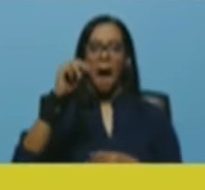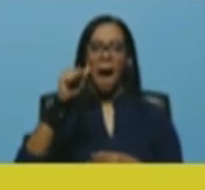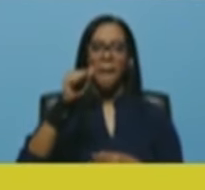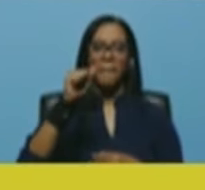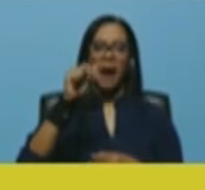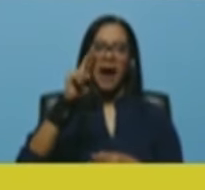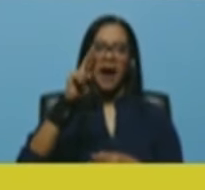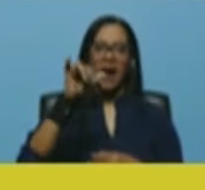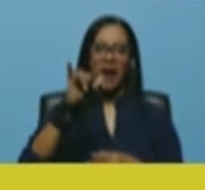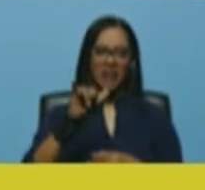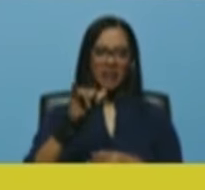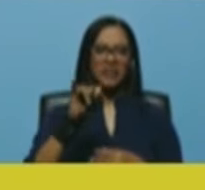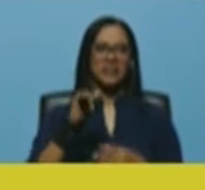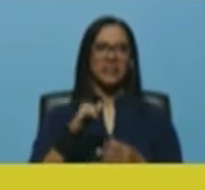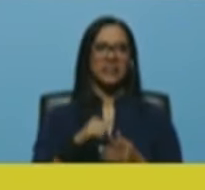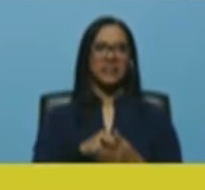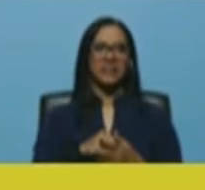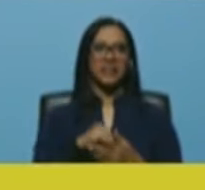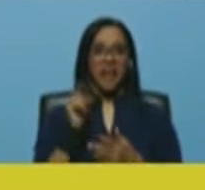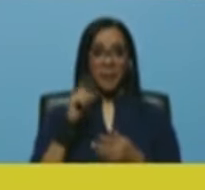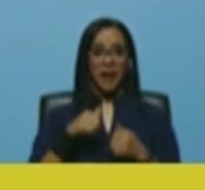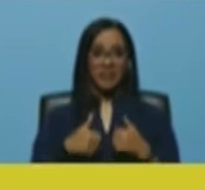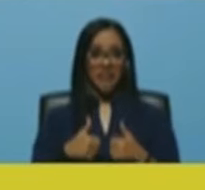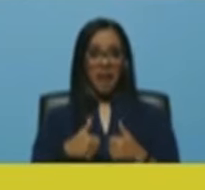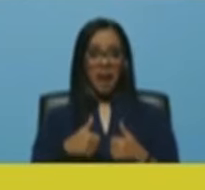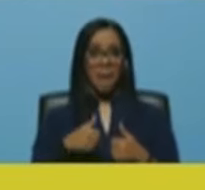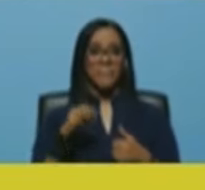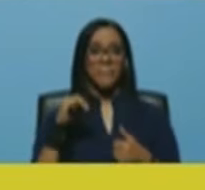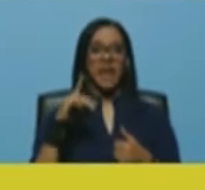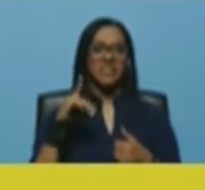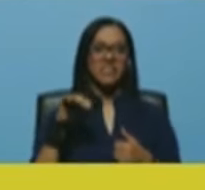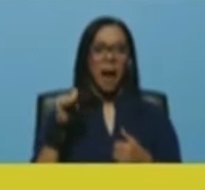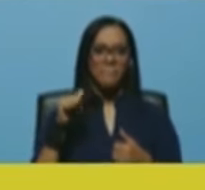Professor Mari Pinjam,